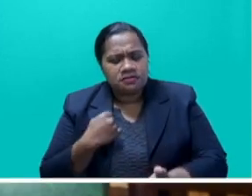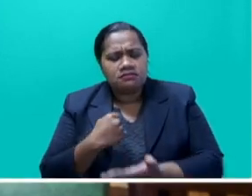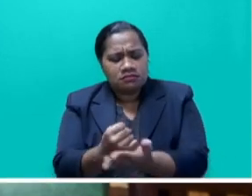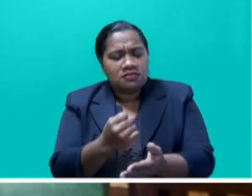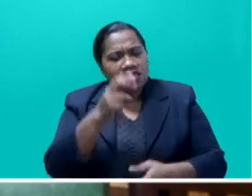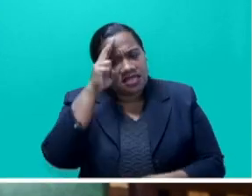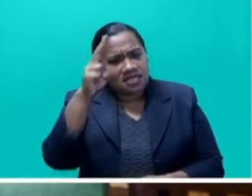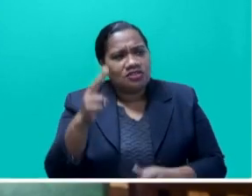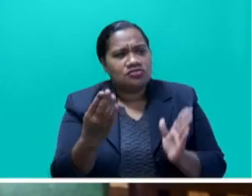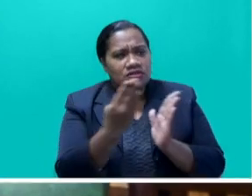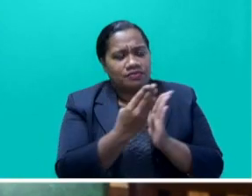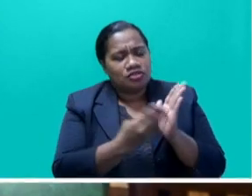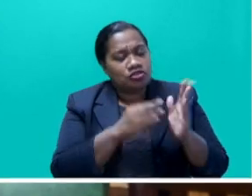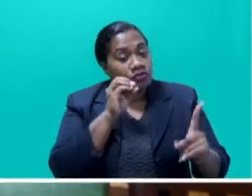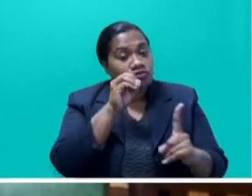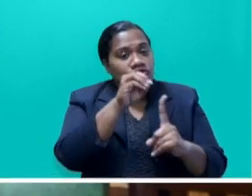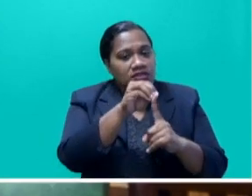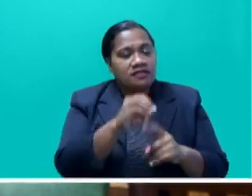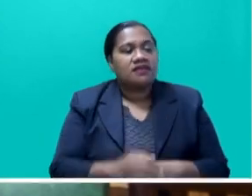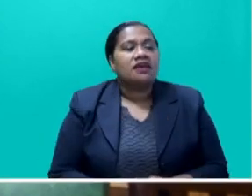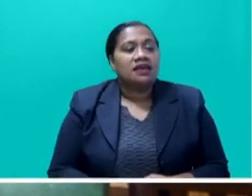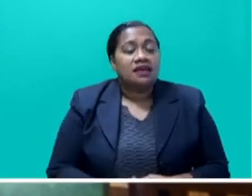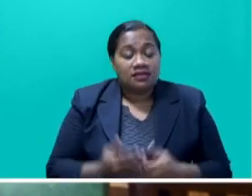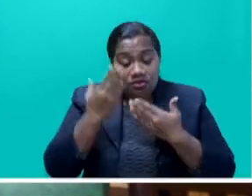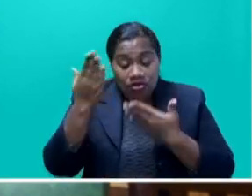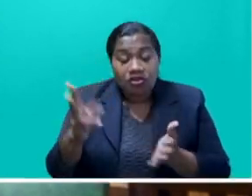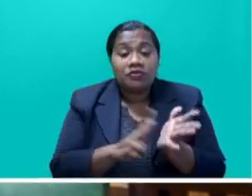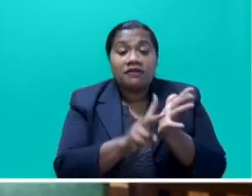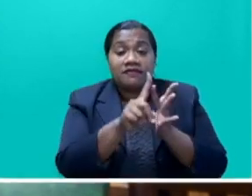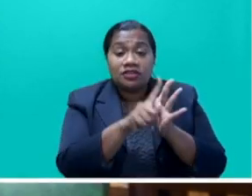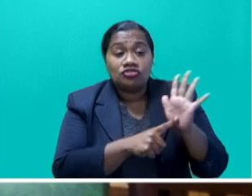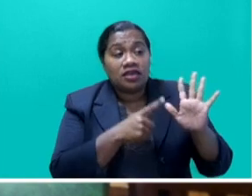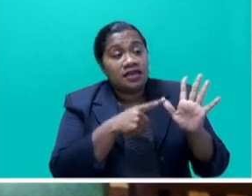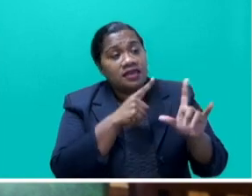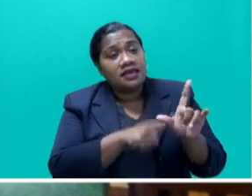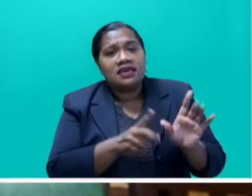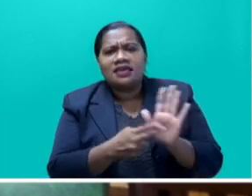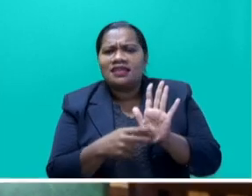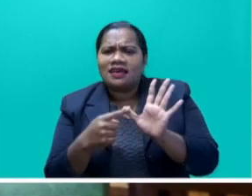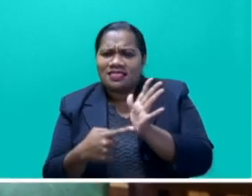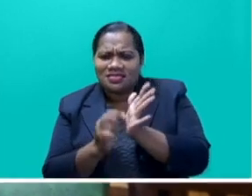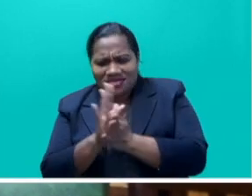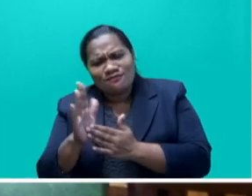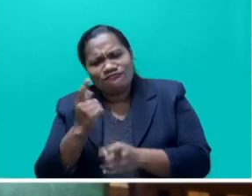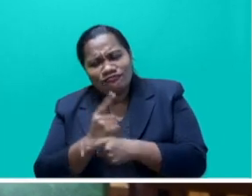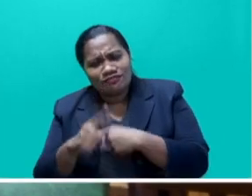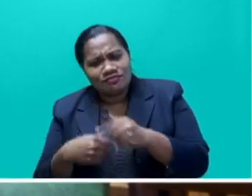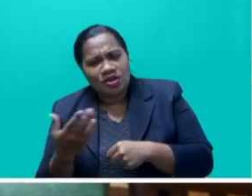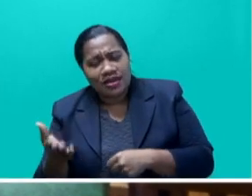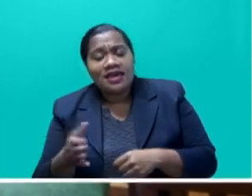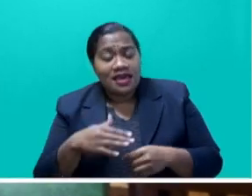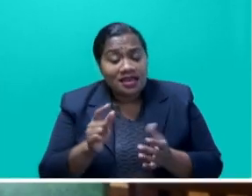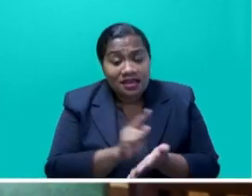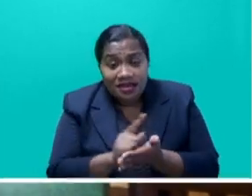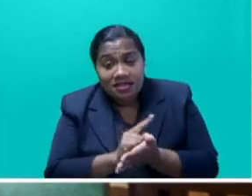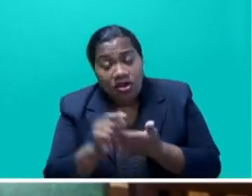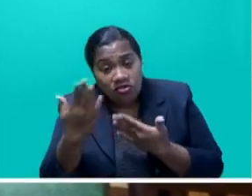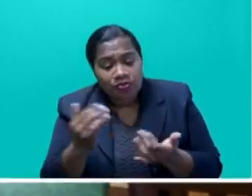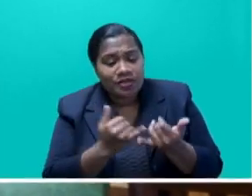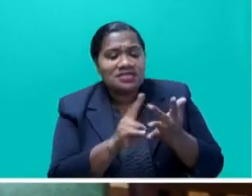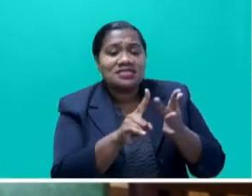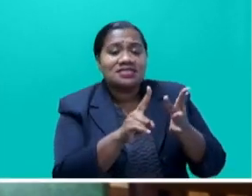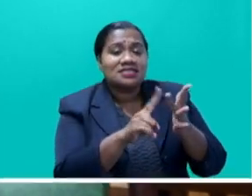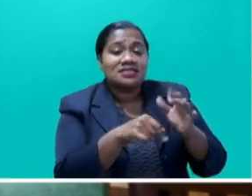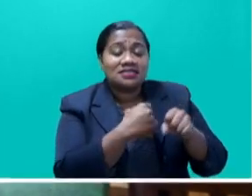budget objectives, and the Honorable Vijay Nath has talked about it, and then later on, the Honorable Seruiratu will also help me